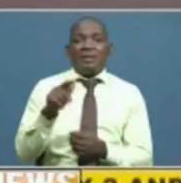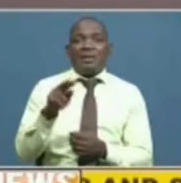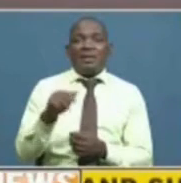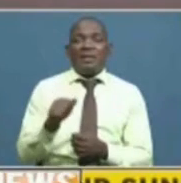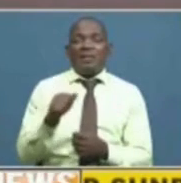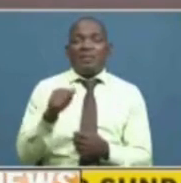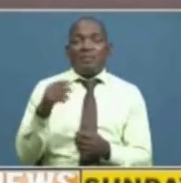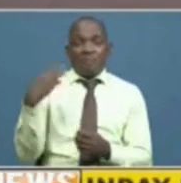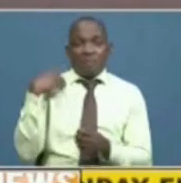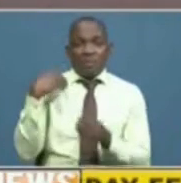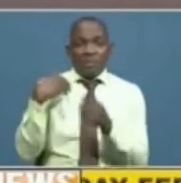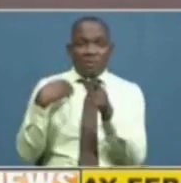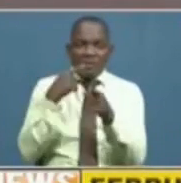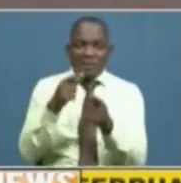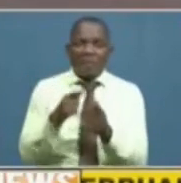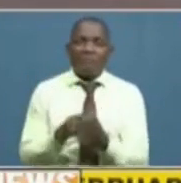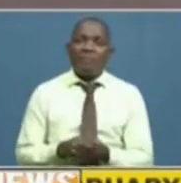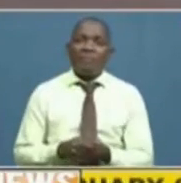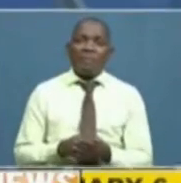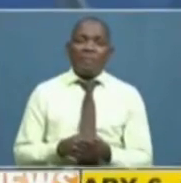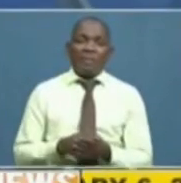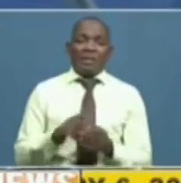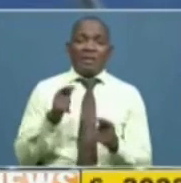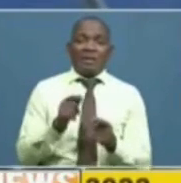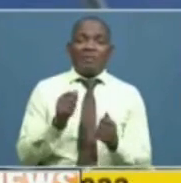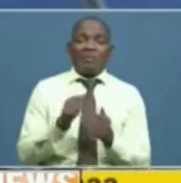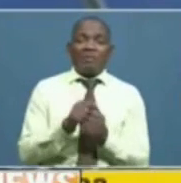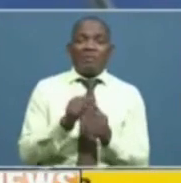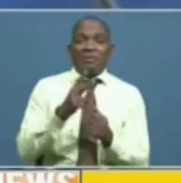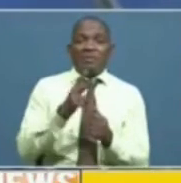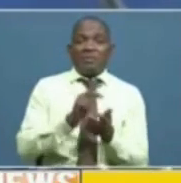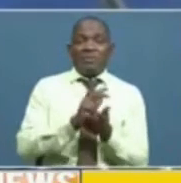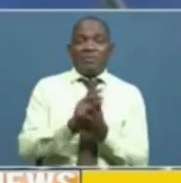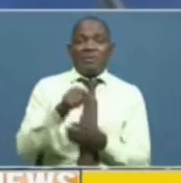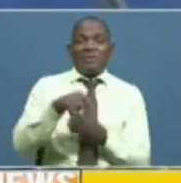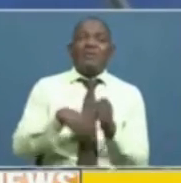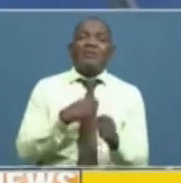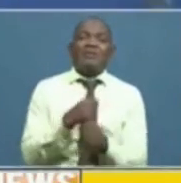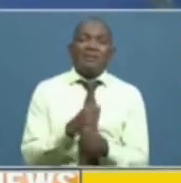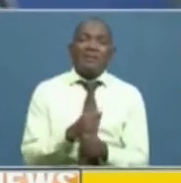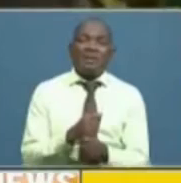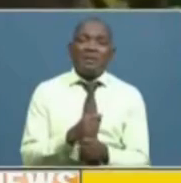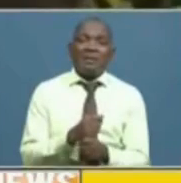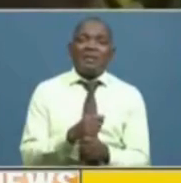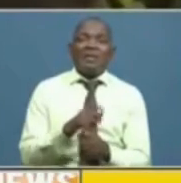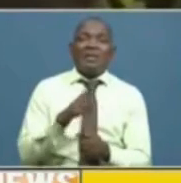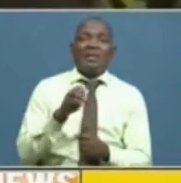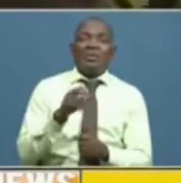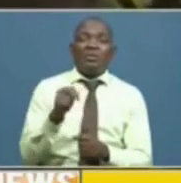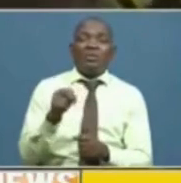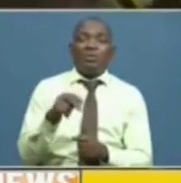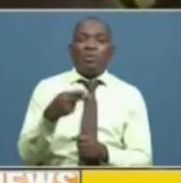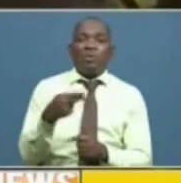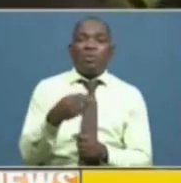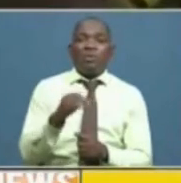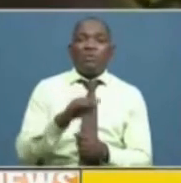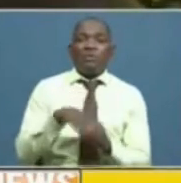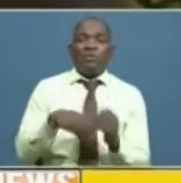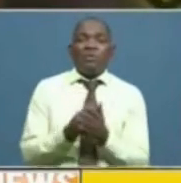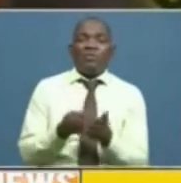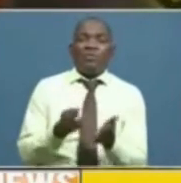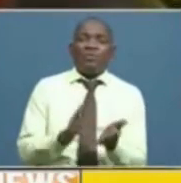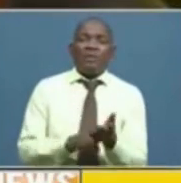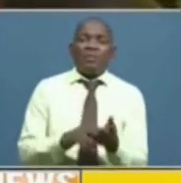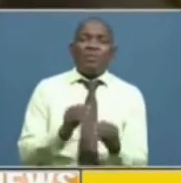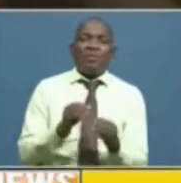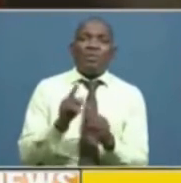Samuel Lodonu, said as of the third week of January 2022, the Denu and Ho offices had registered a total